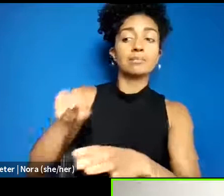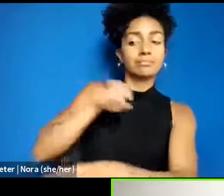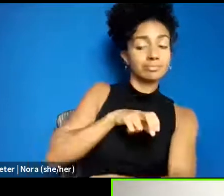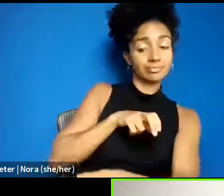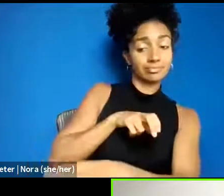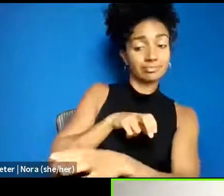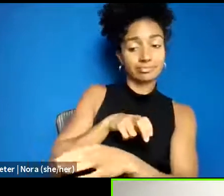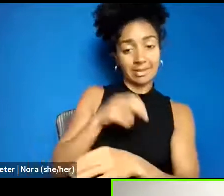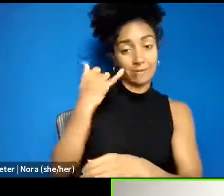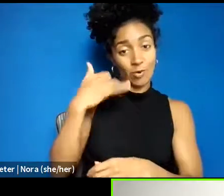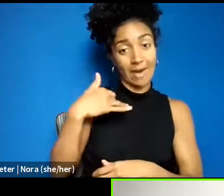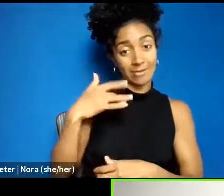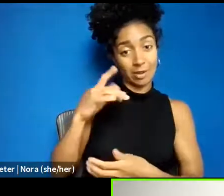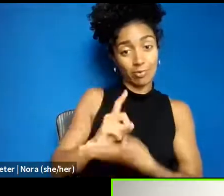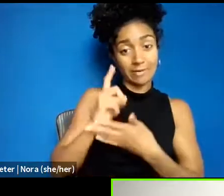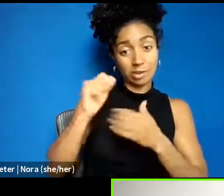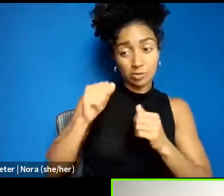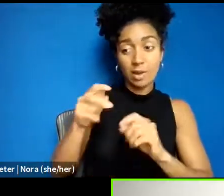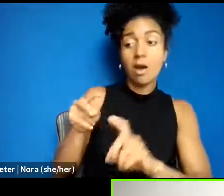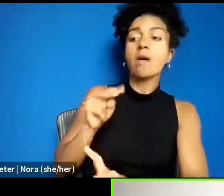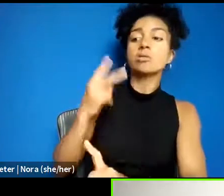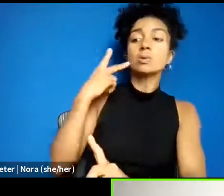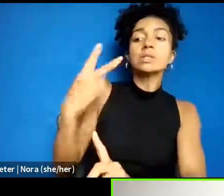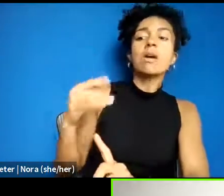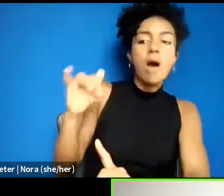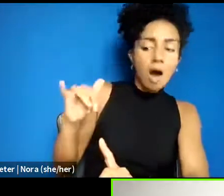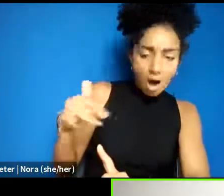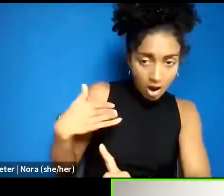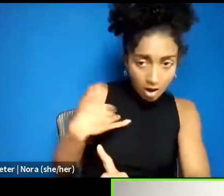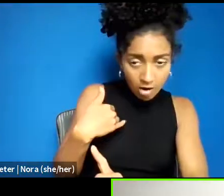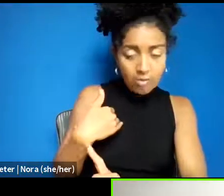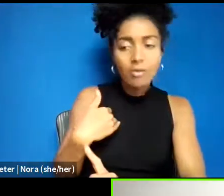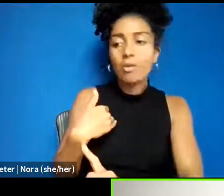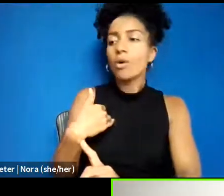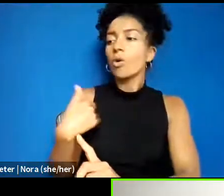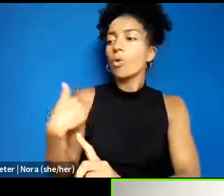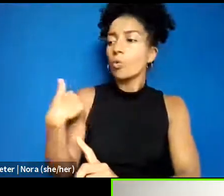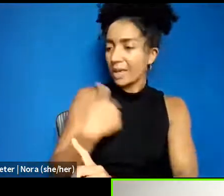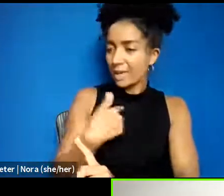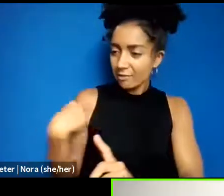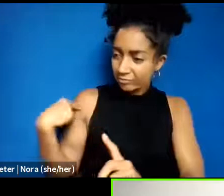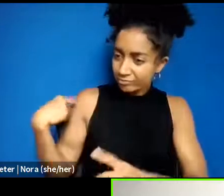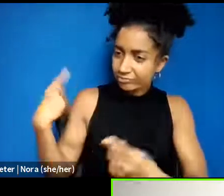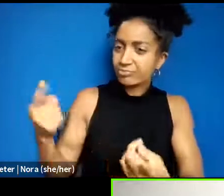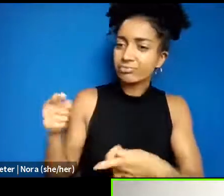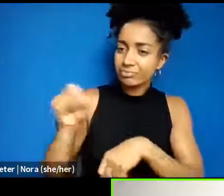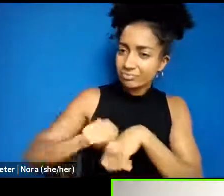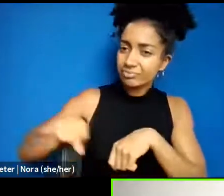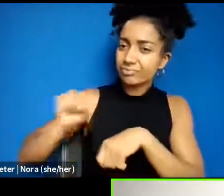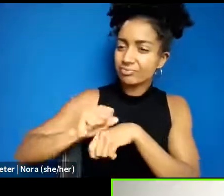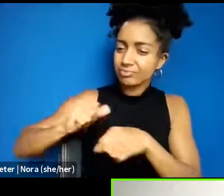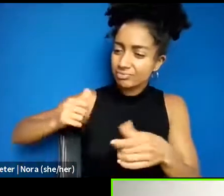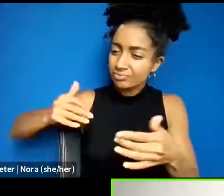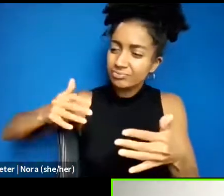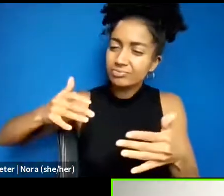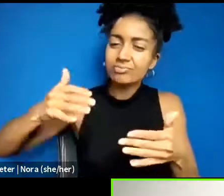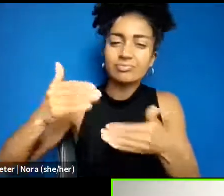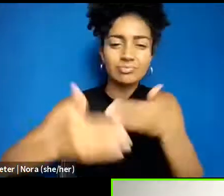things. So really kind of honing in on the small wins, having a support